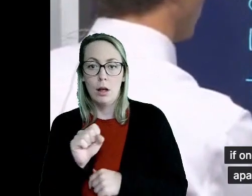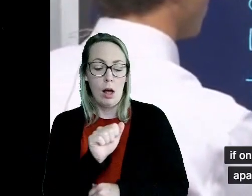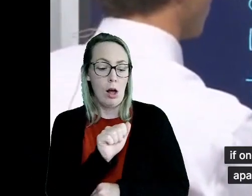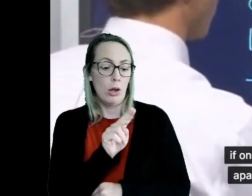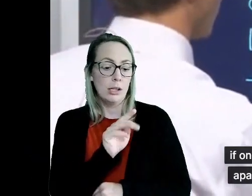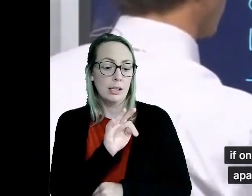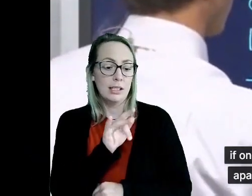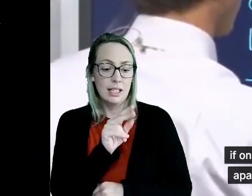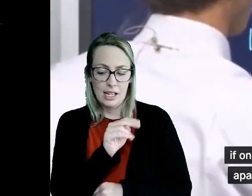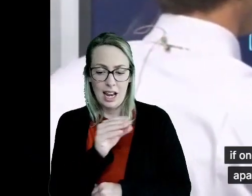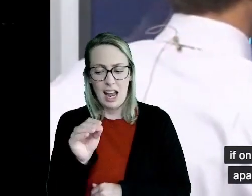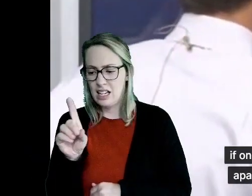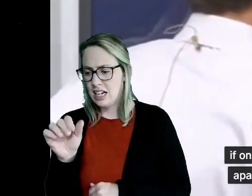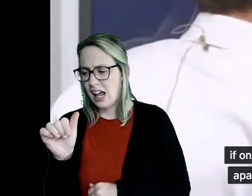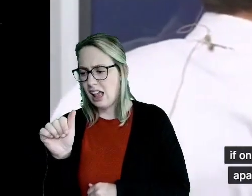apart